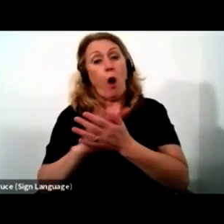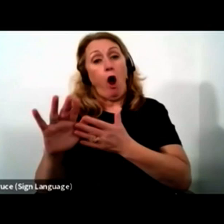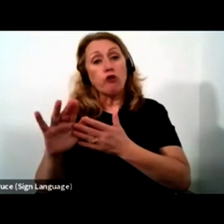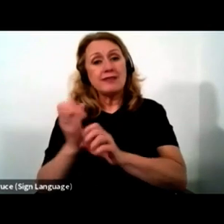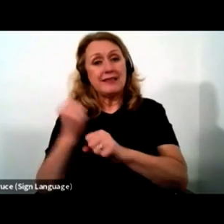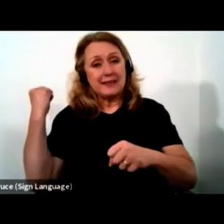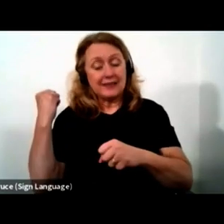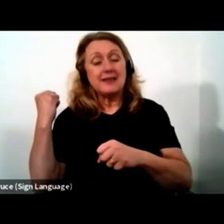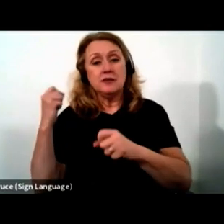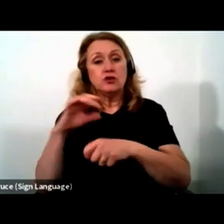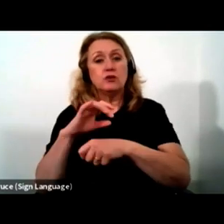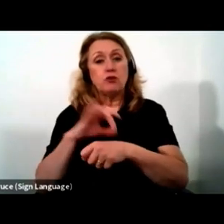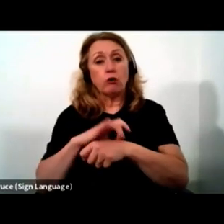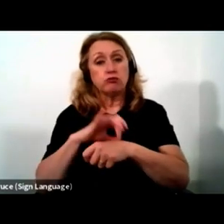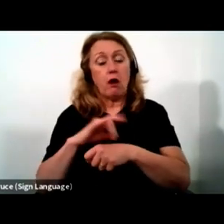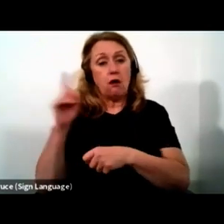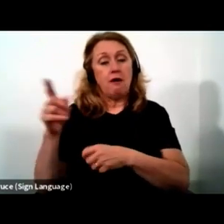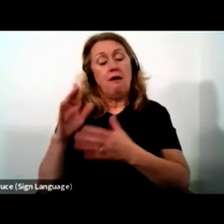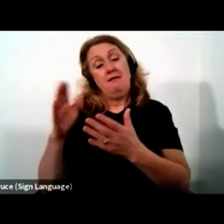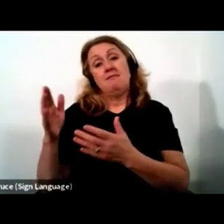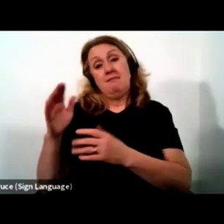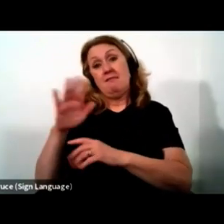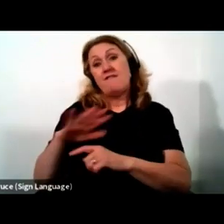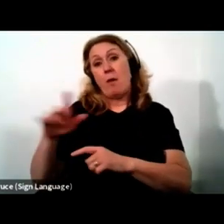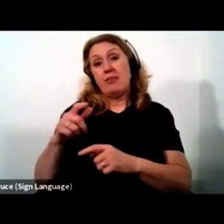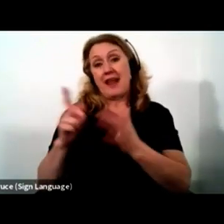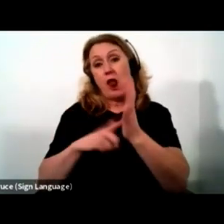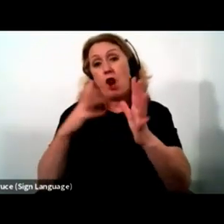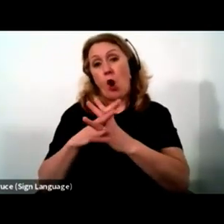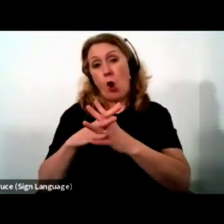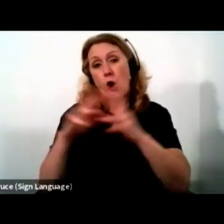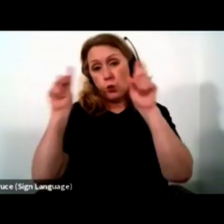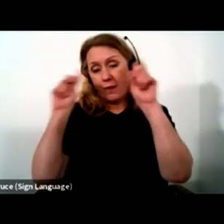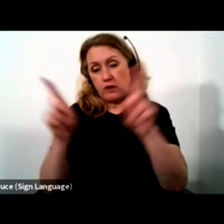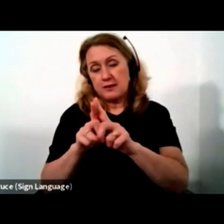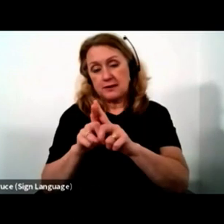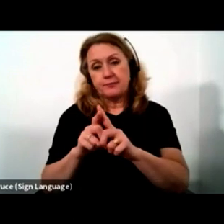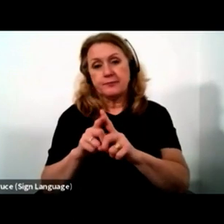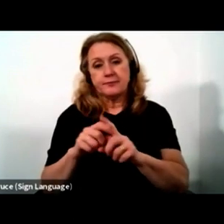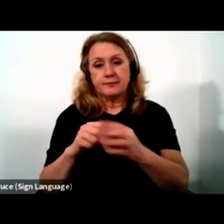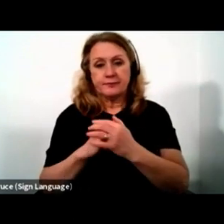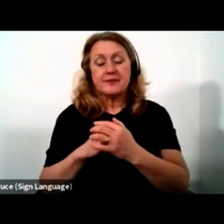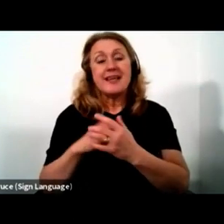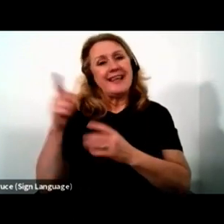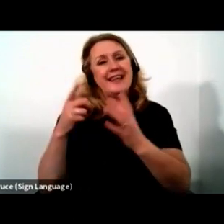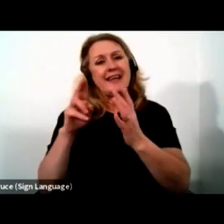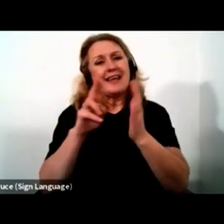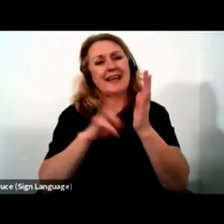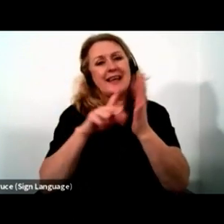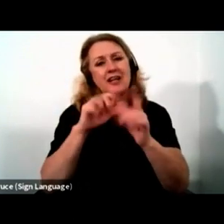in Agricultural Economics from Obafemi Awolowo University, Ife, in Nigeria.